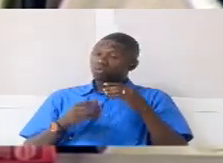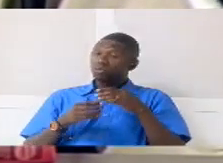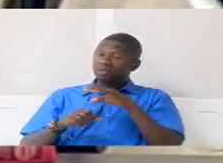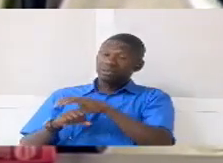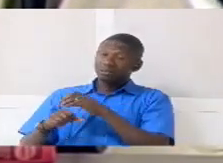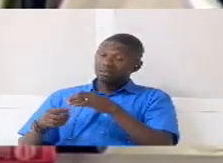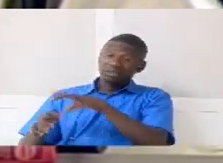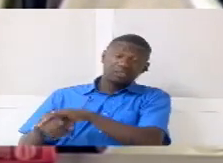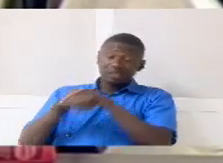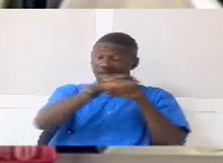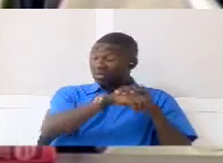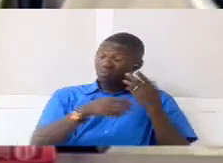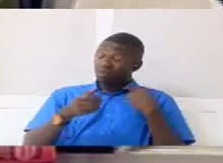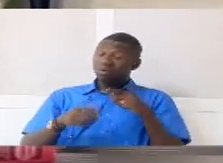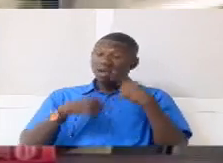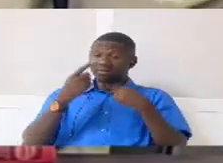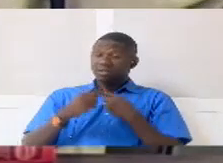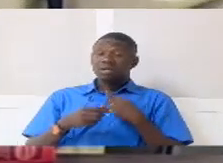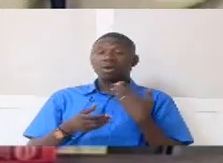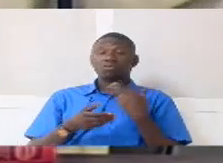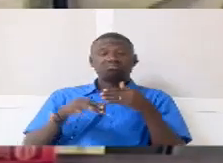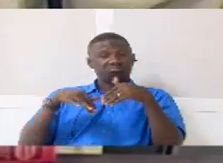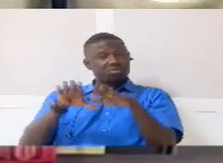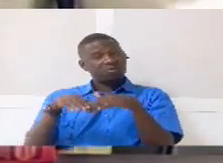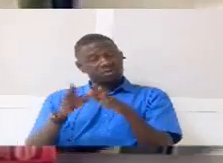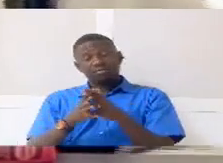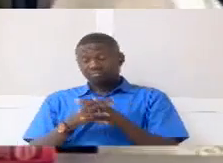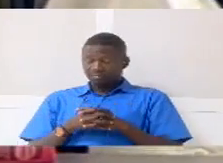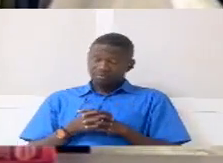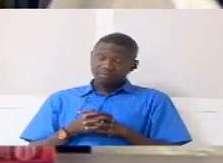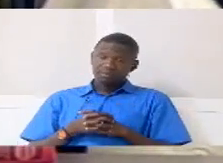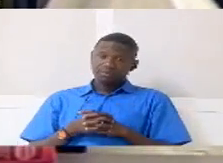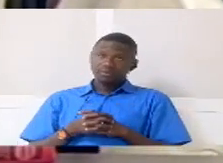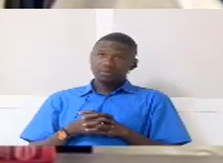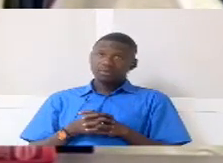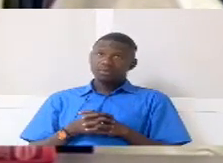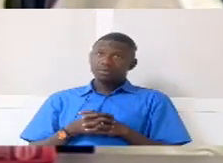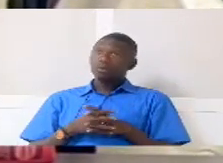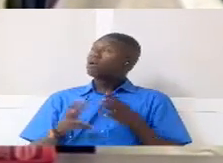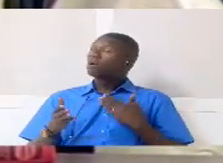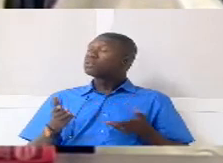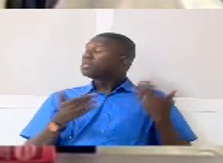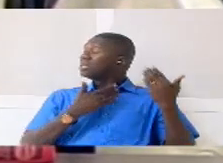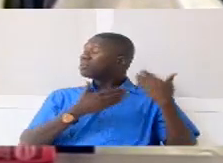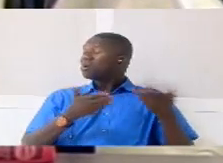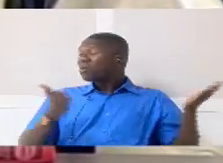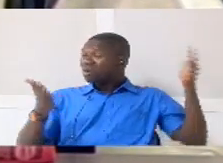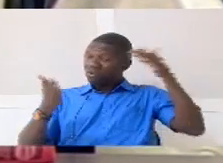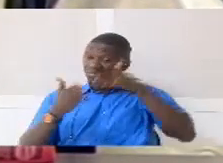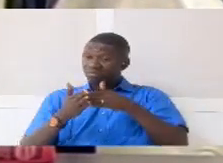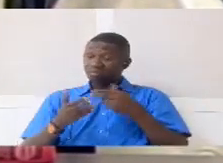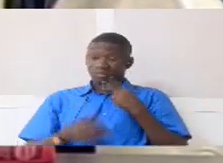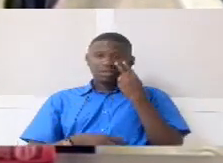he returned, that was how he lost his job. Oh, drug squad inarata world sign do kuwala. And until he was recruited by the drug